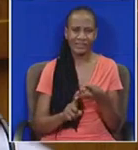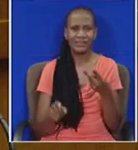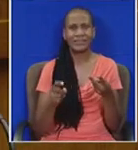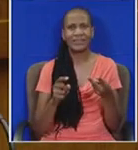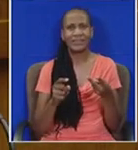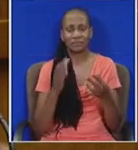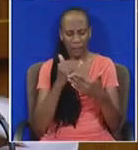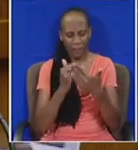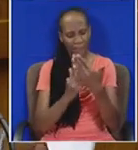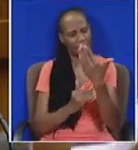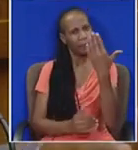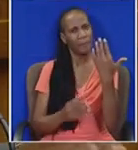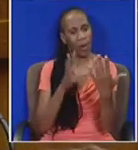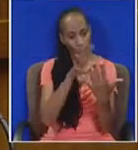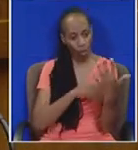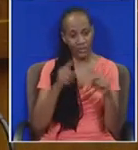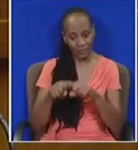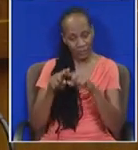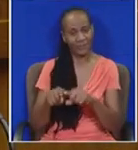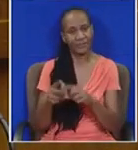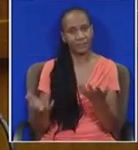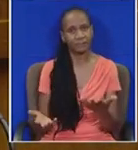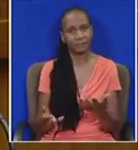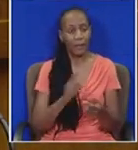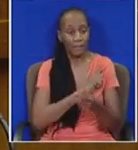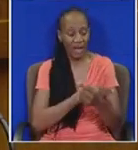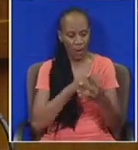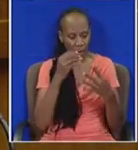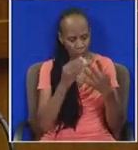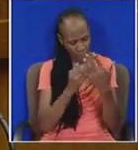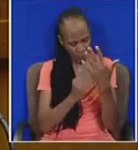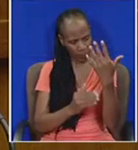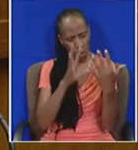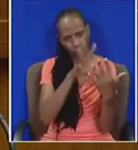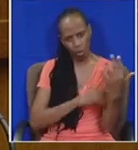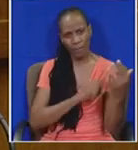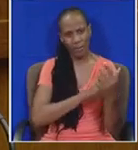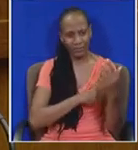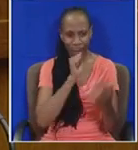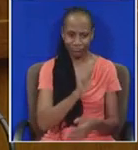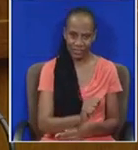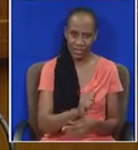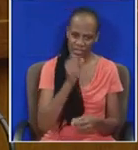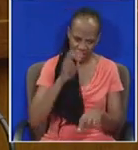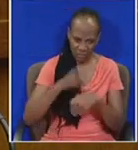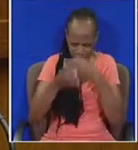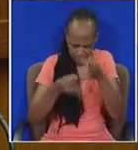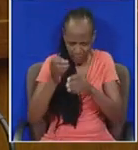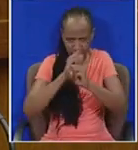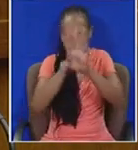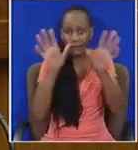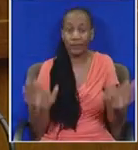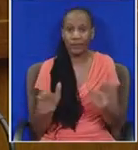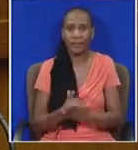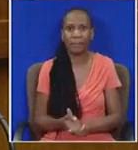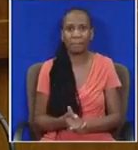and etc. The powers and responsibilities of these important role players must be clarified. The lack